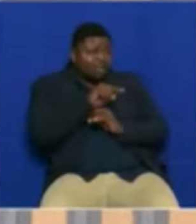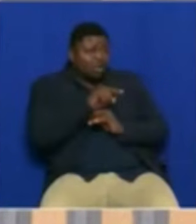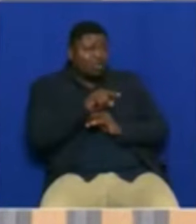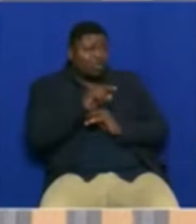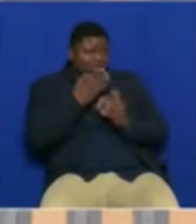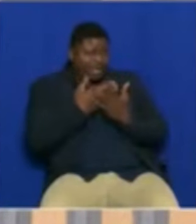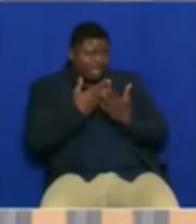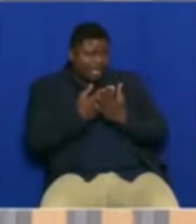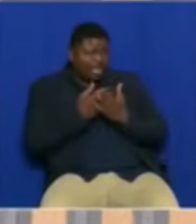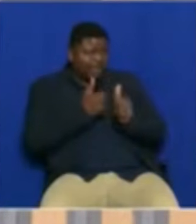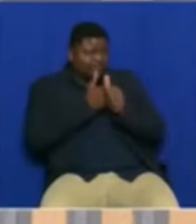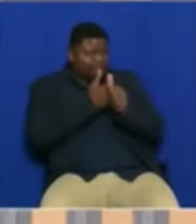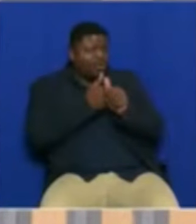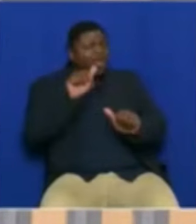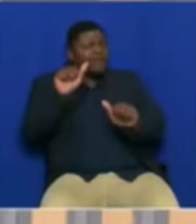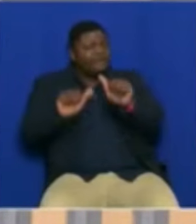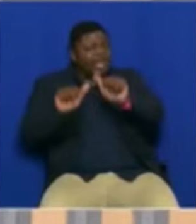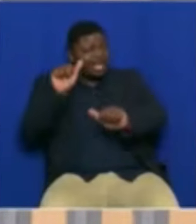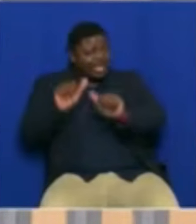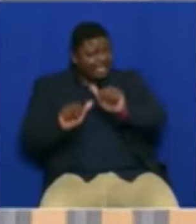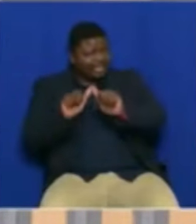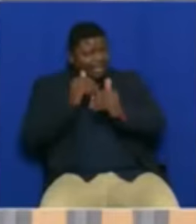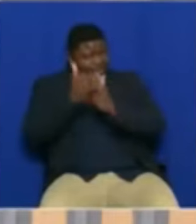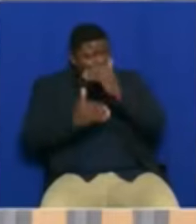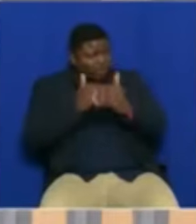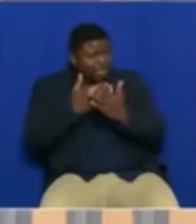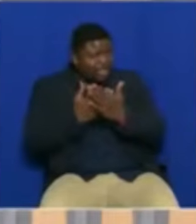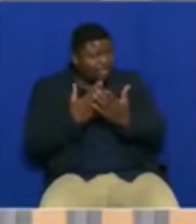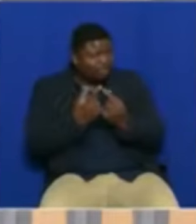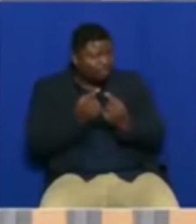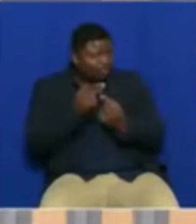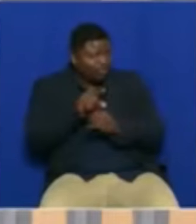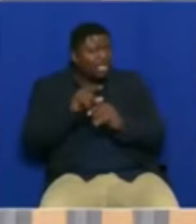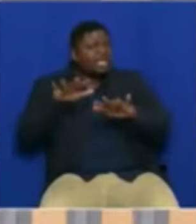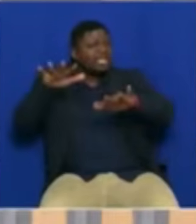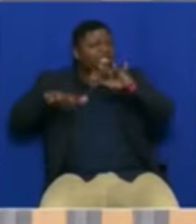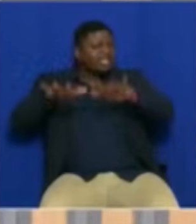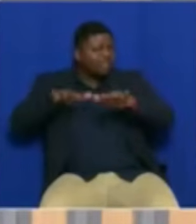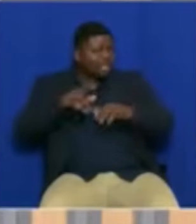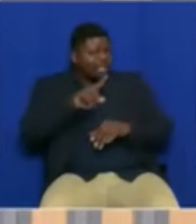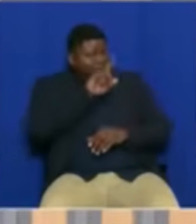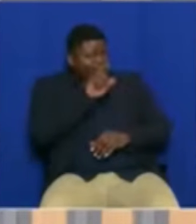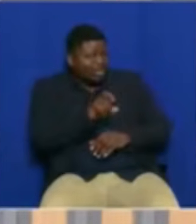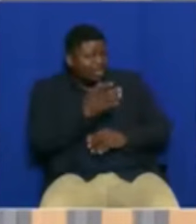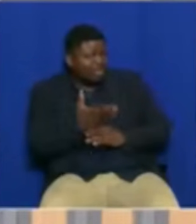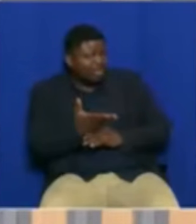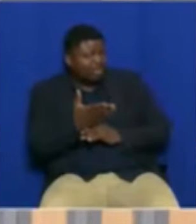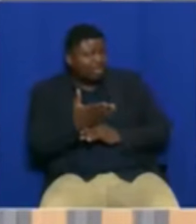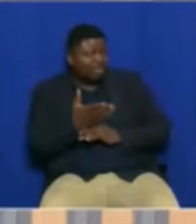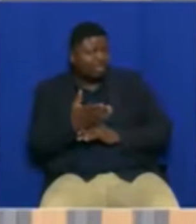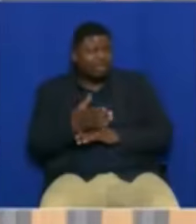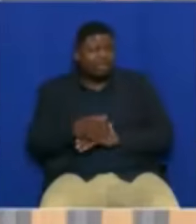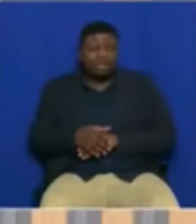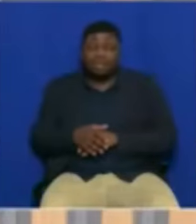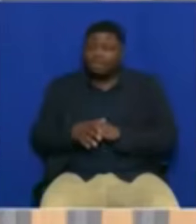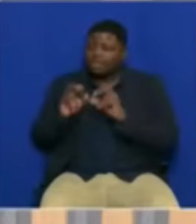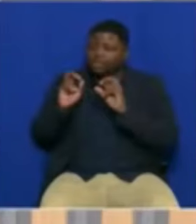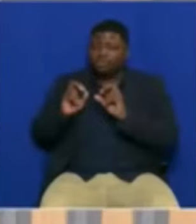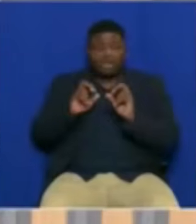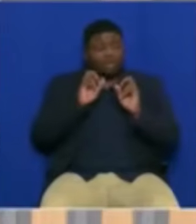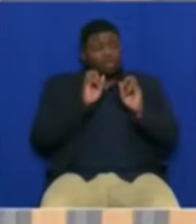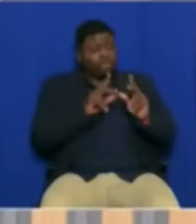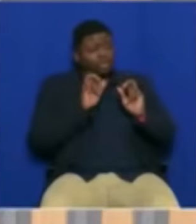the two are similar. It's coupled together because your appointment goes through the vetting. I'll leave it. Ms.